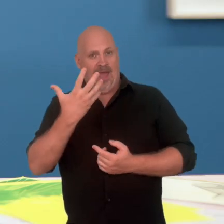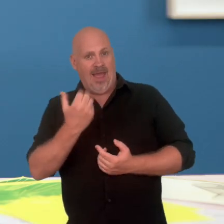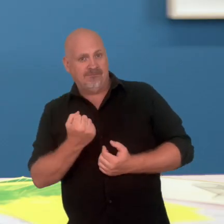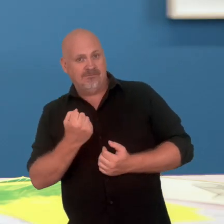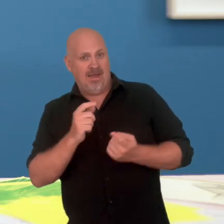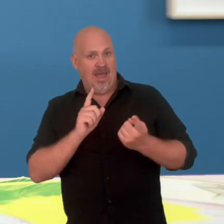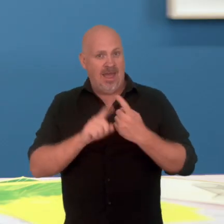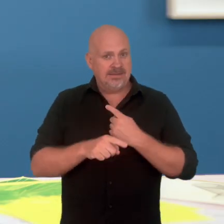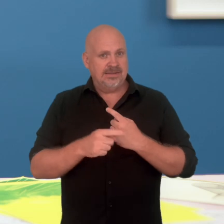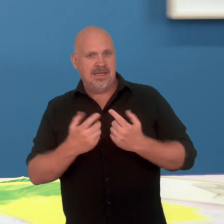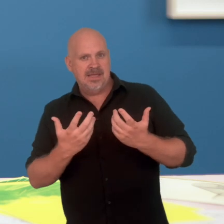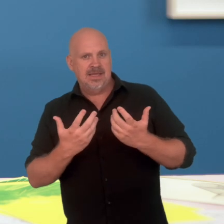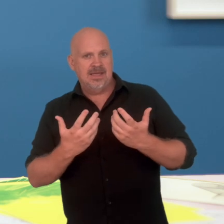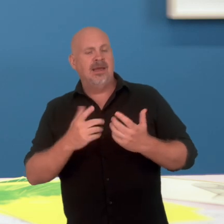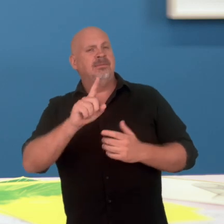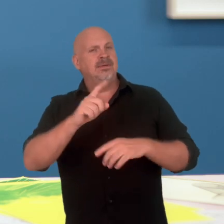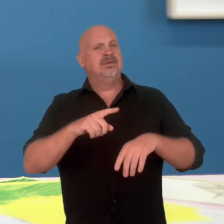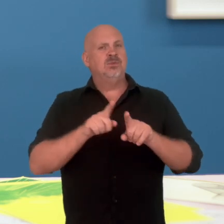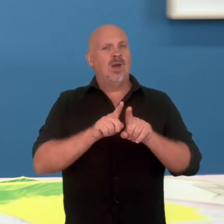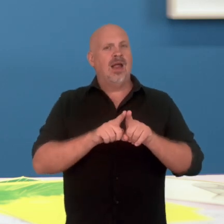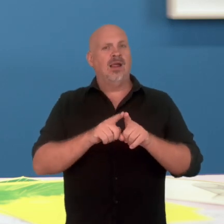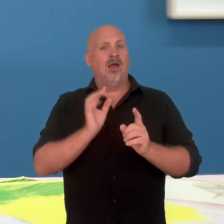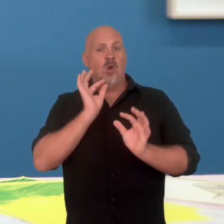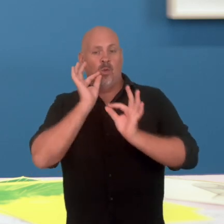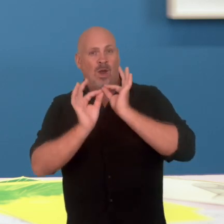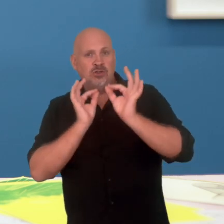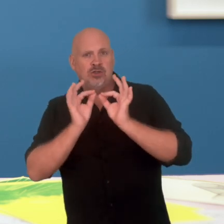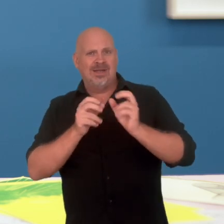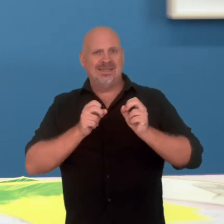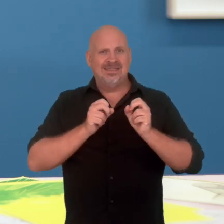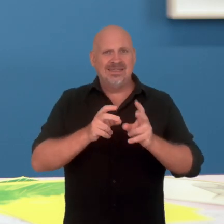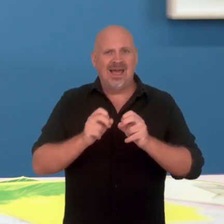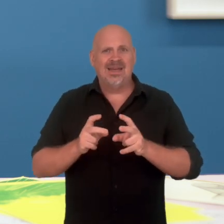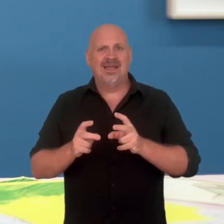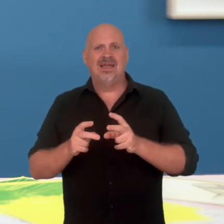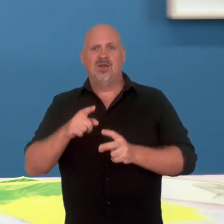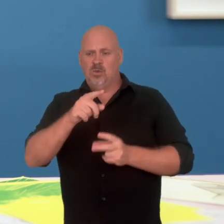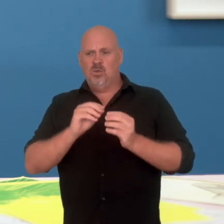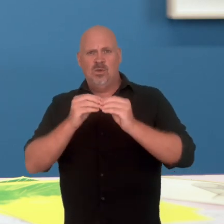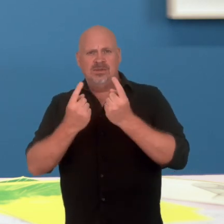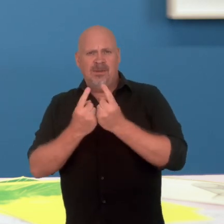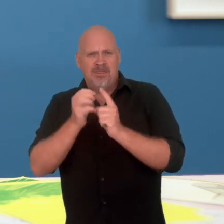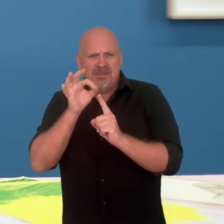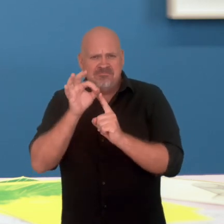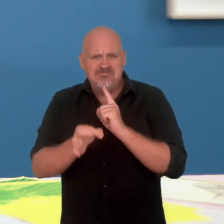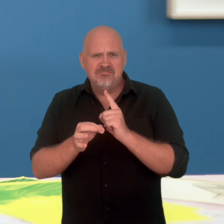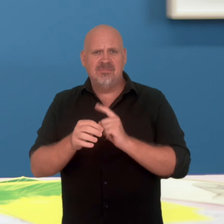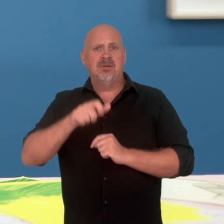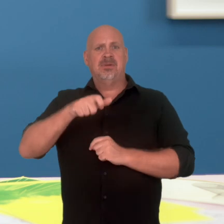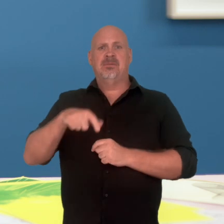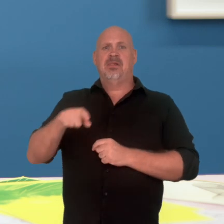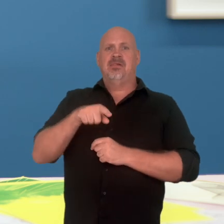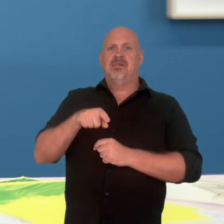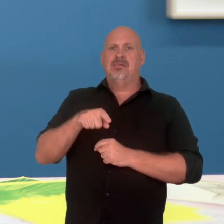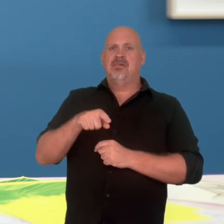said, time relates to questions around technique. If you do something very intricate, people will be aware of the amount of time it took to do